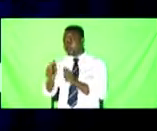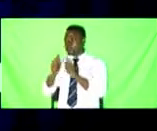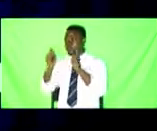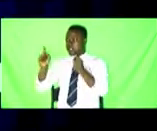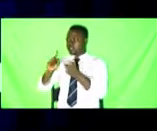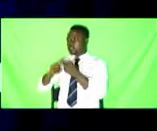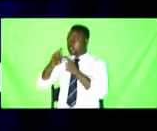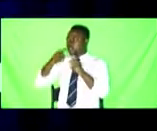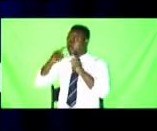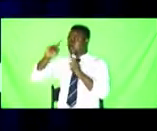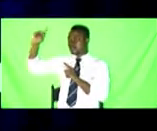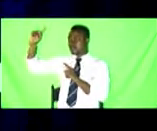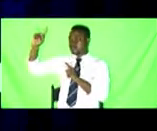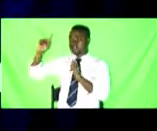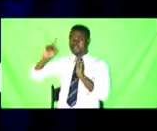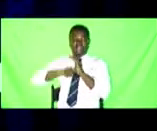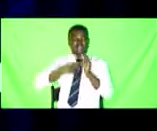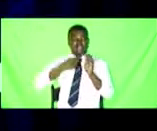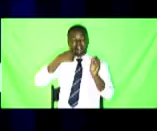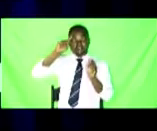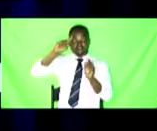he swore by himself.